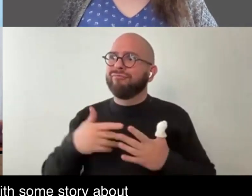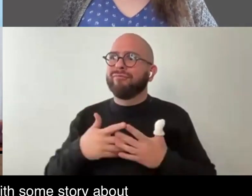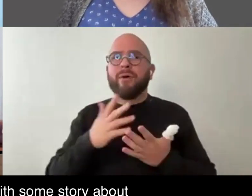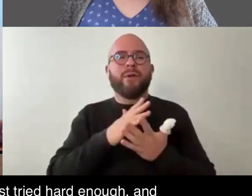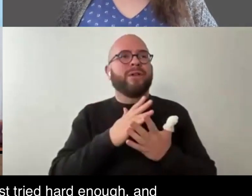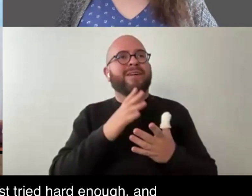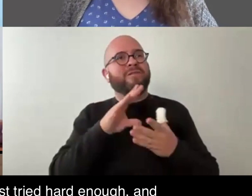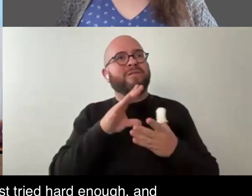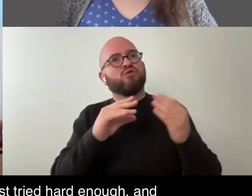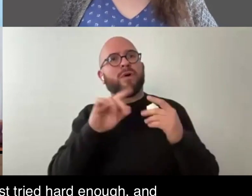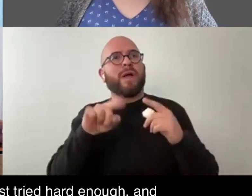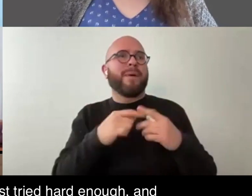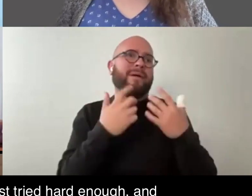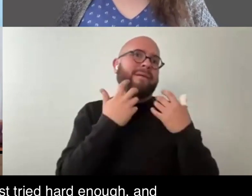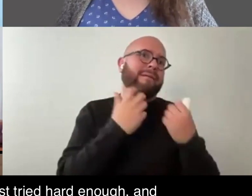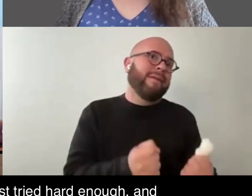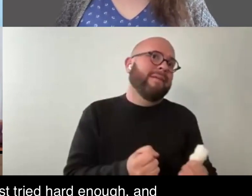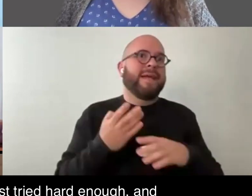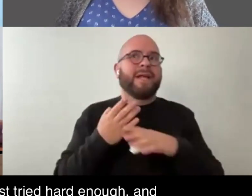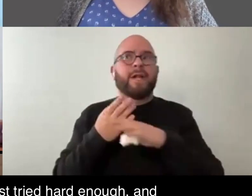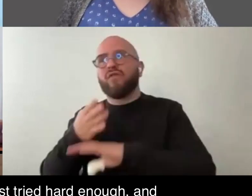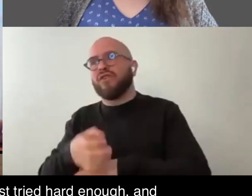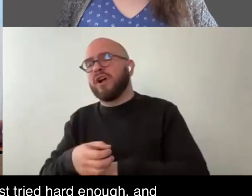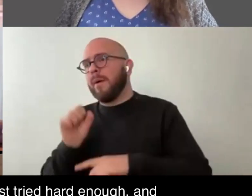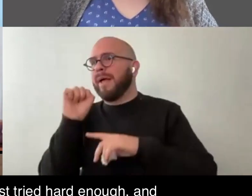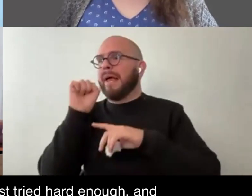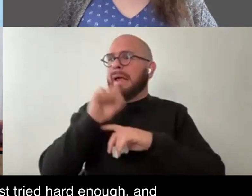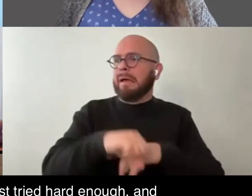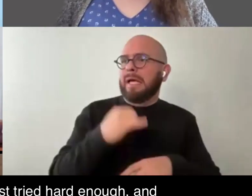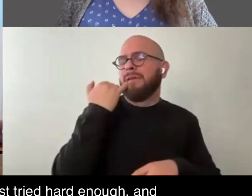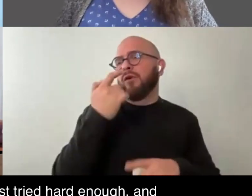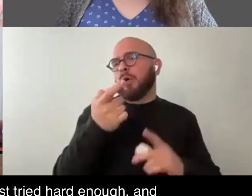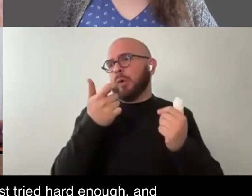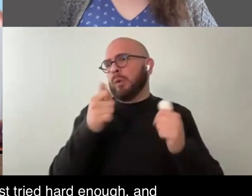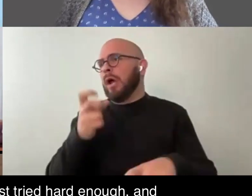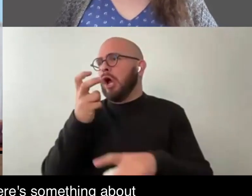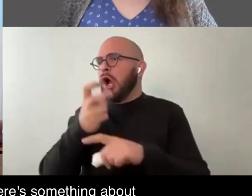how you could really make it happen if you just tried hard enough, and, have you had your kale